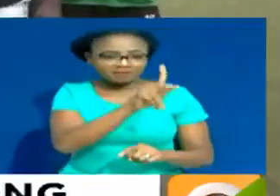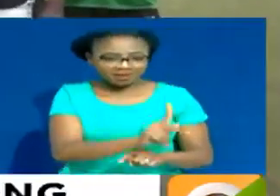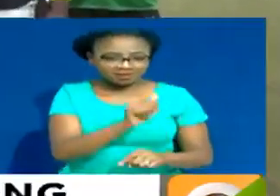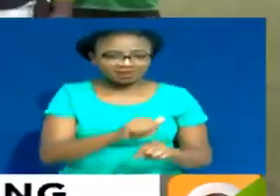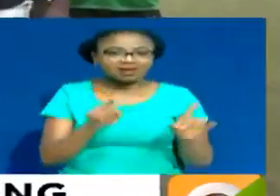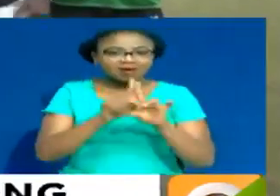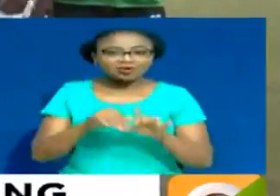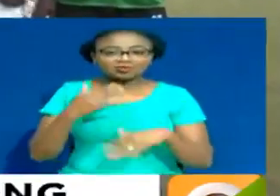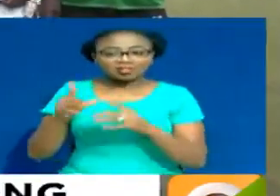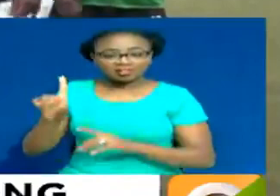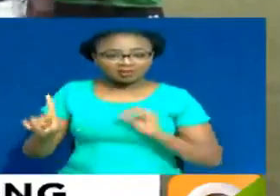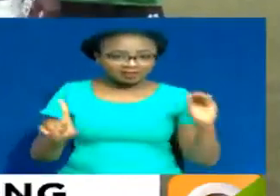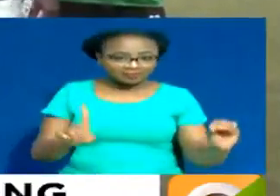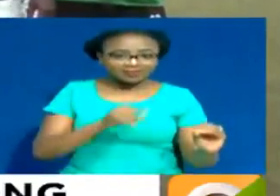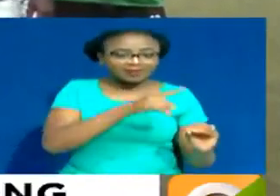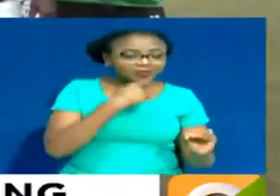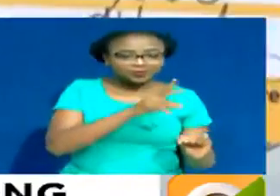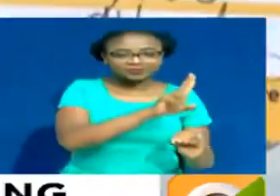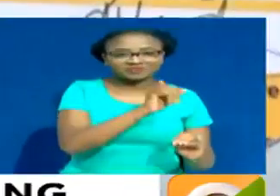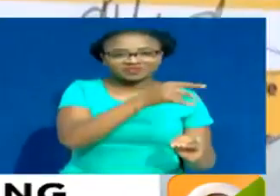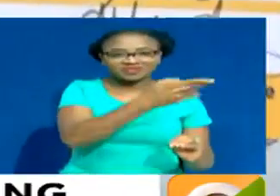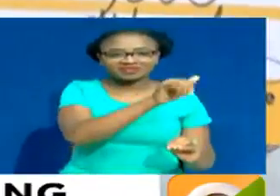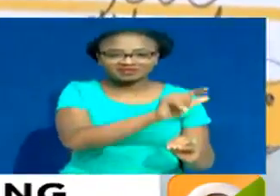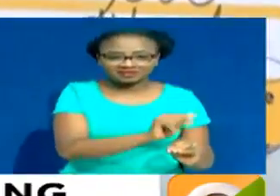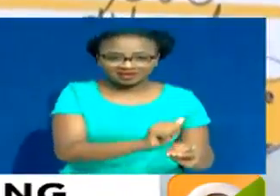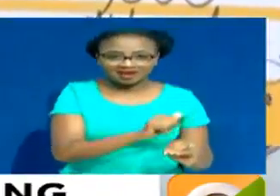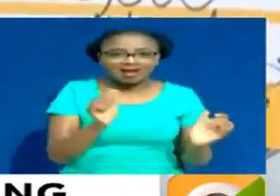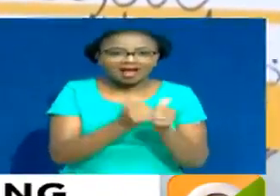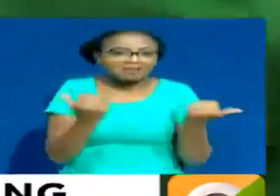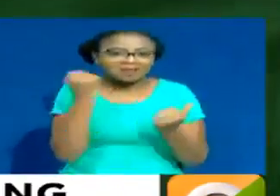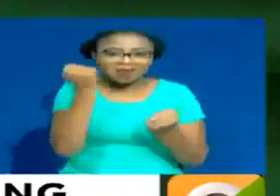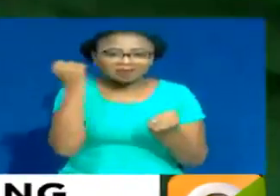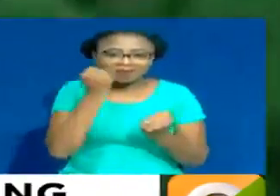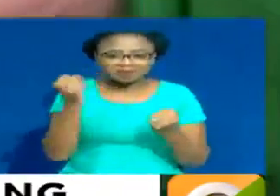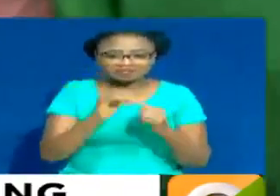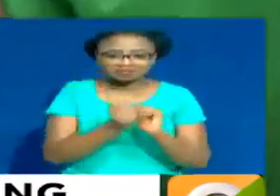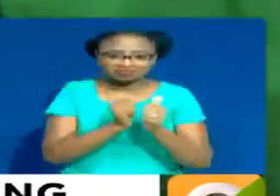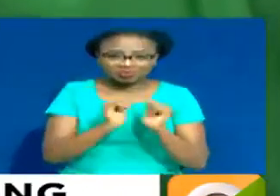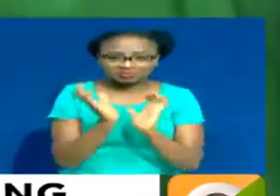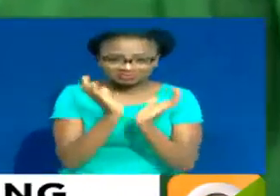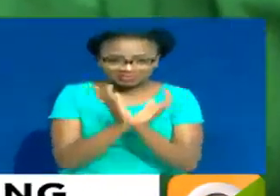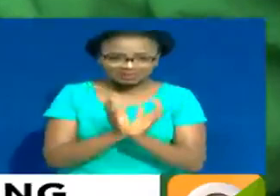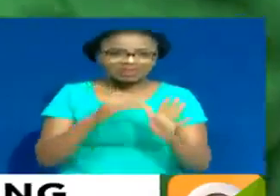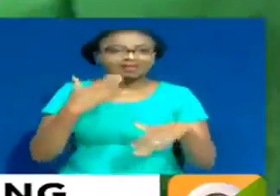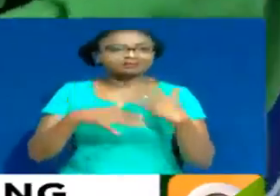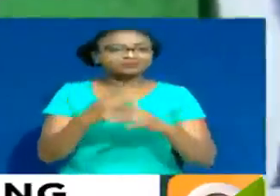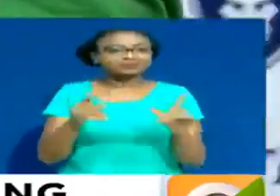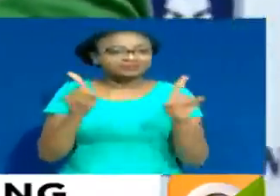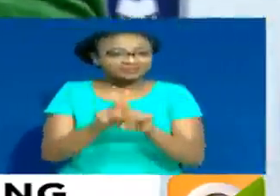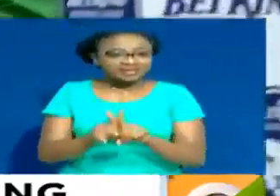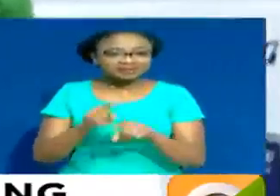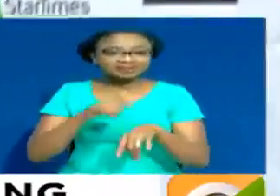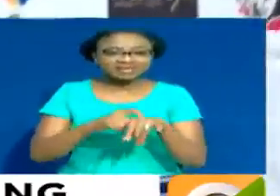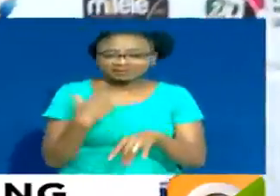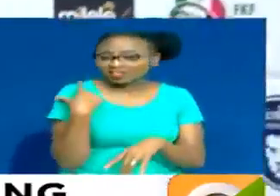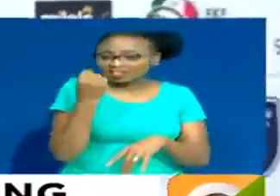narrowly edged Vihiga United 1-0 in their third match of the month played at the Mumia Sports Complex and replicated a similar scoreline in the